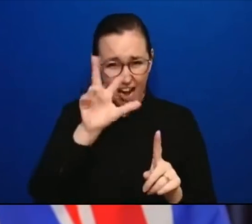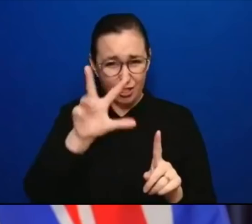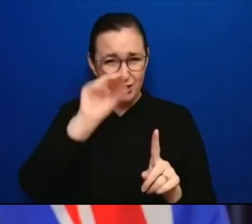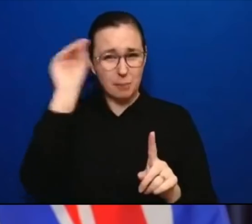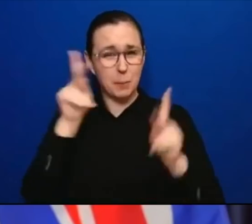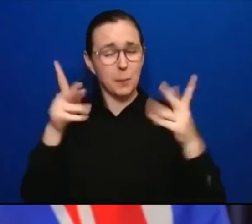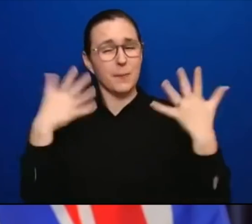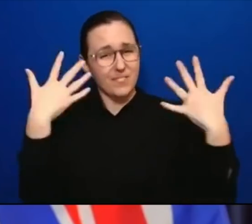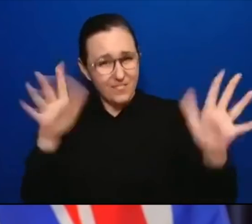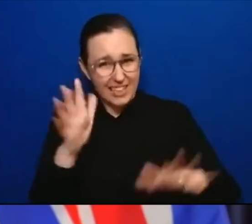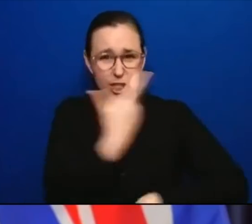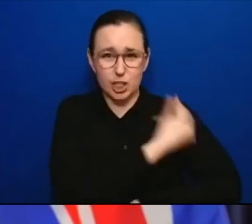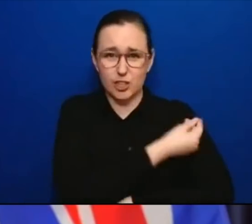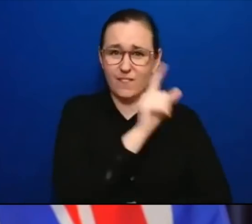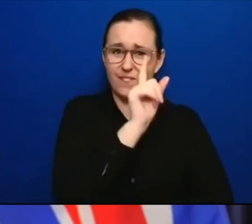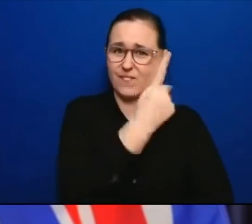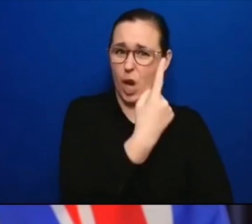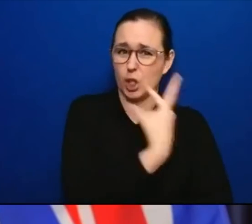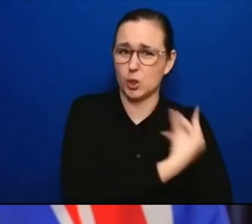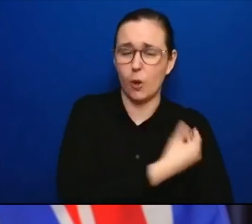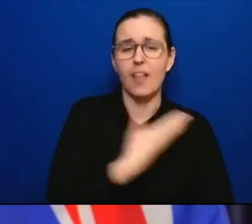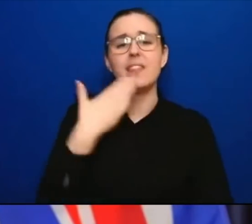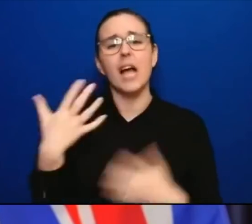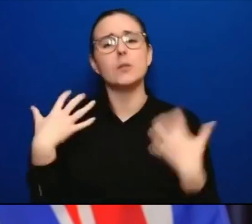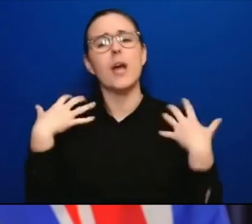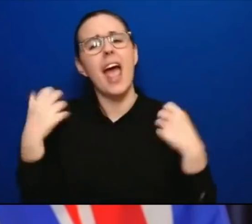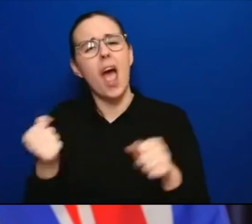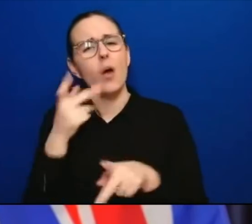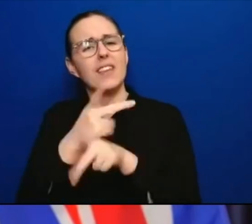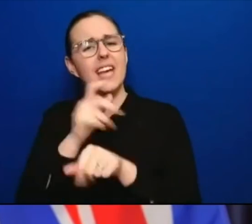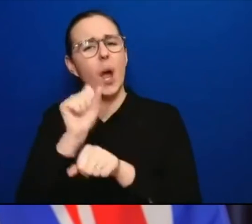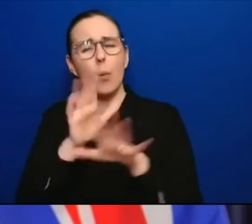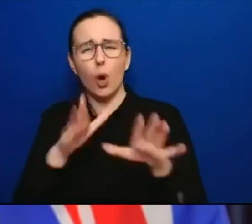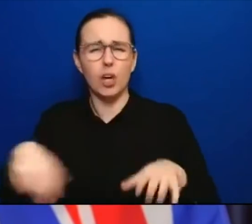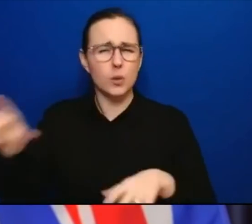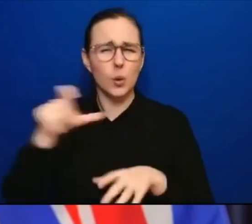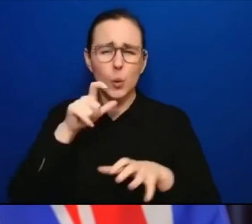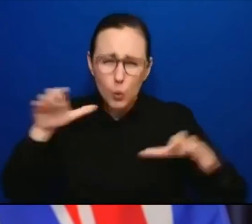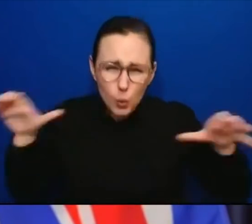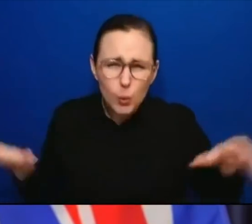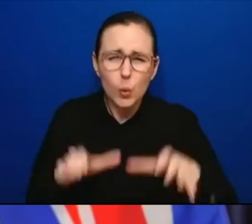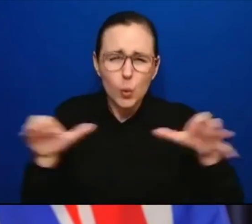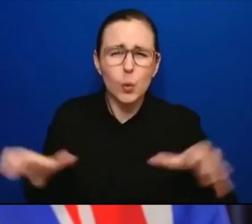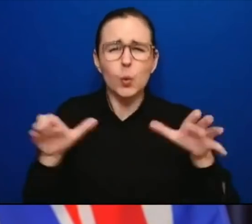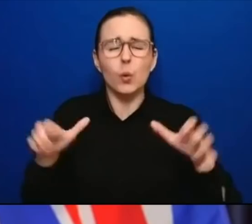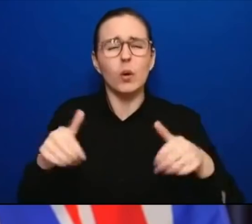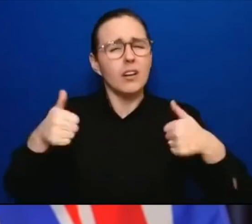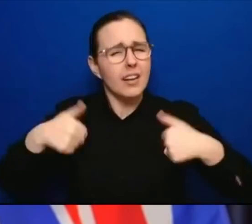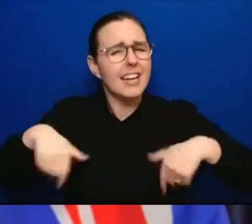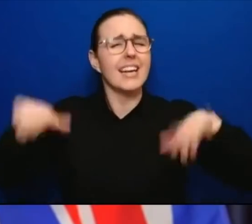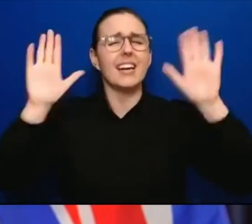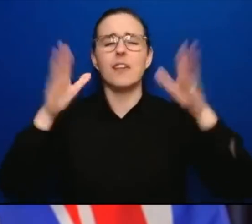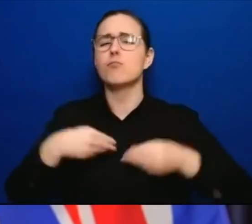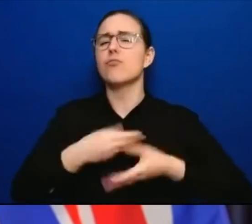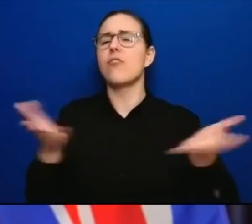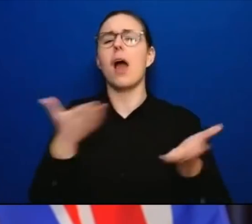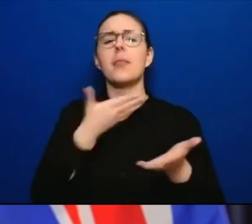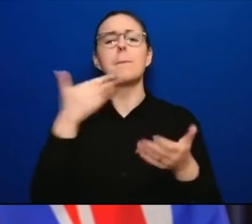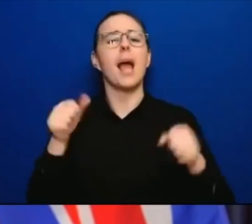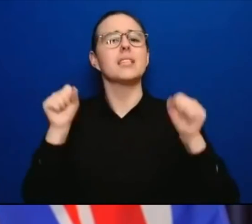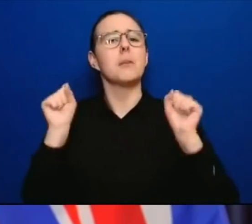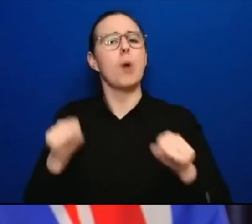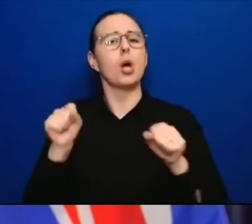people with their first dose immunization, the healthcare workers who have gone above and beyond the call and have given everyone the